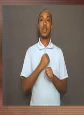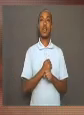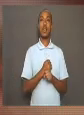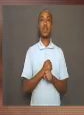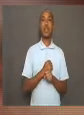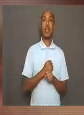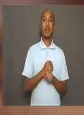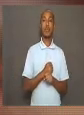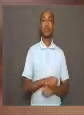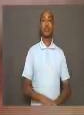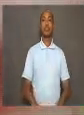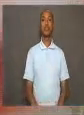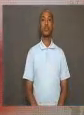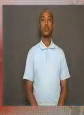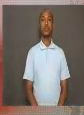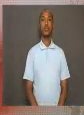the effervescence.